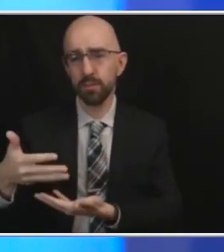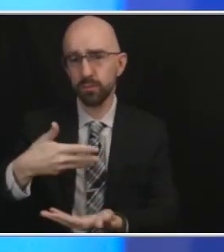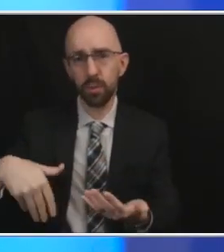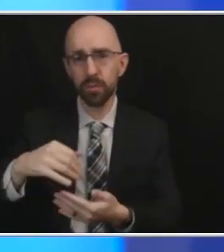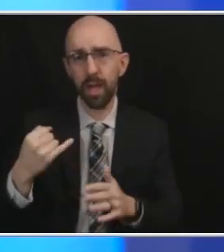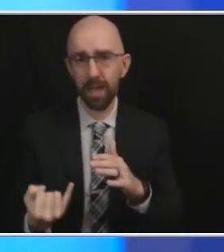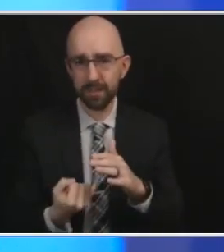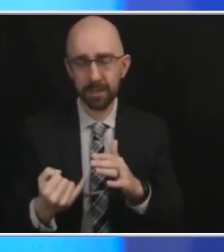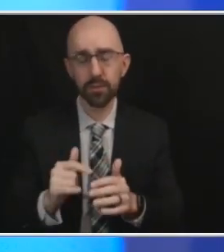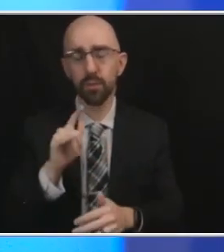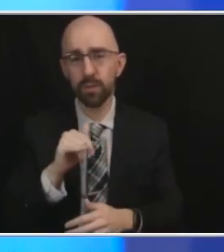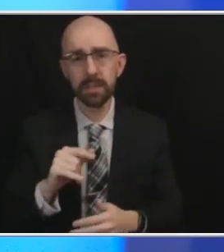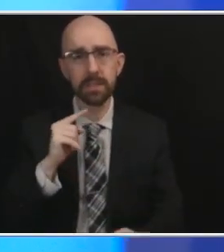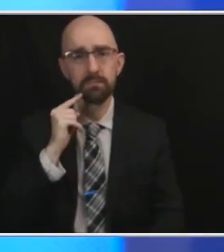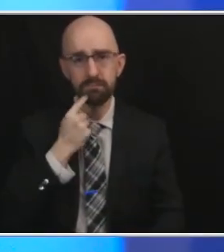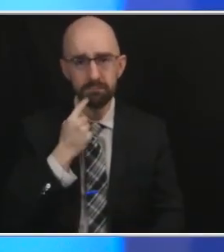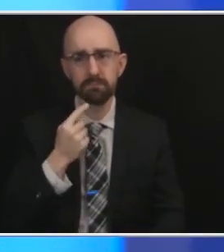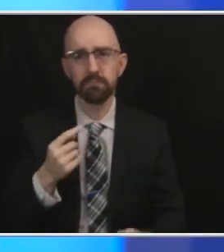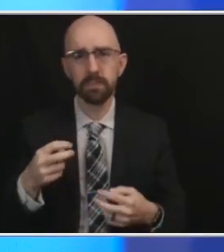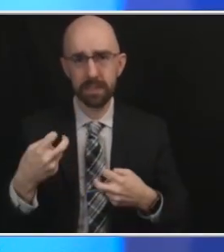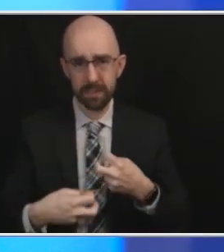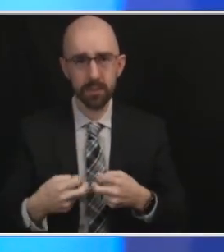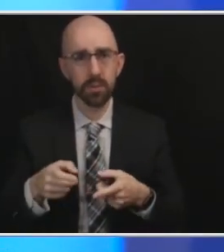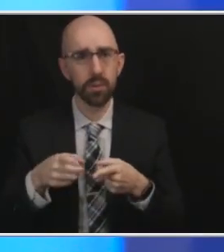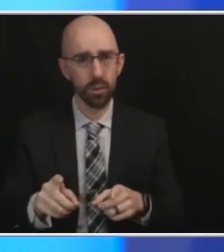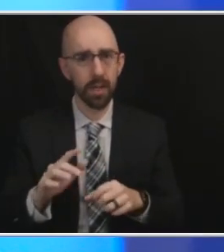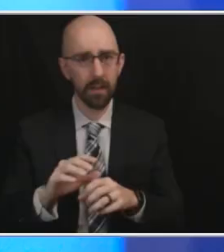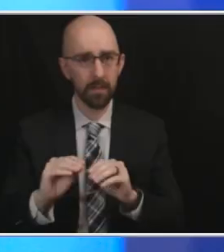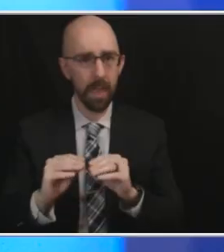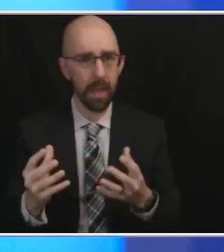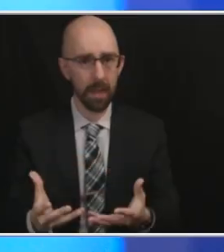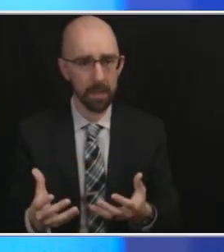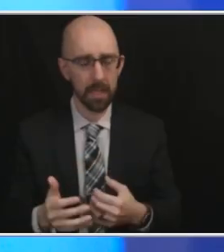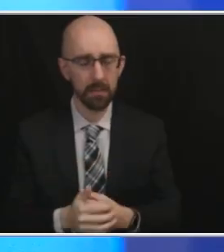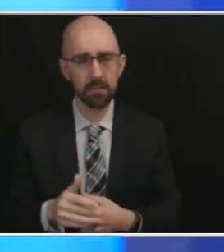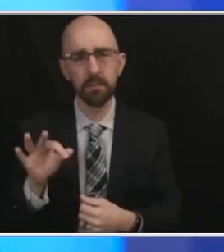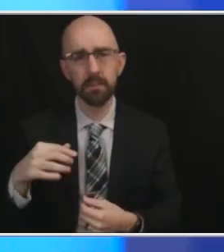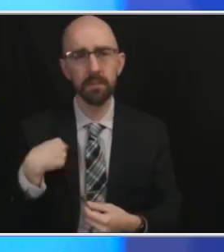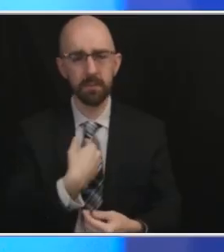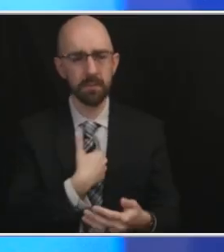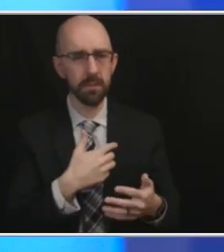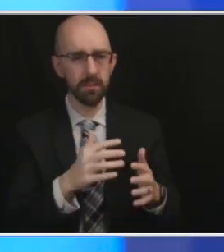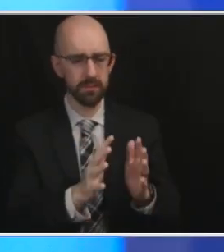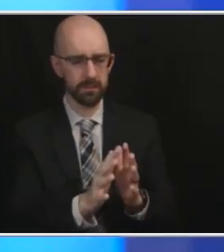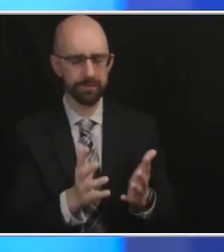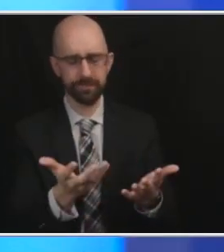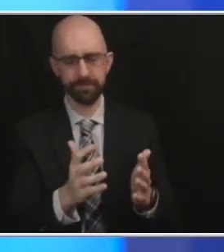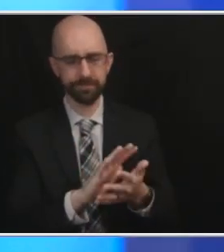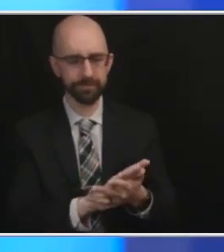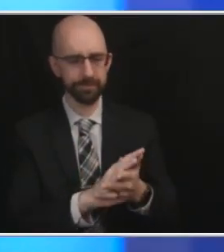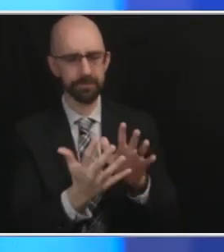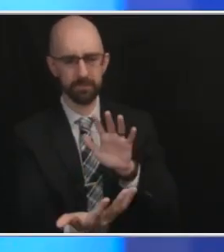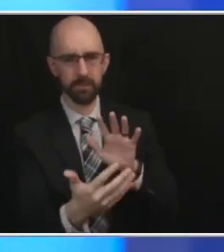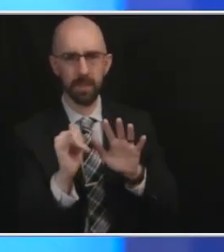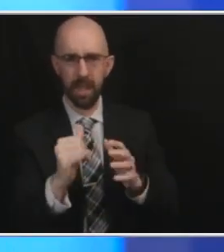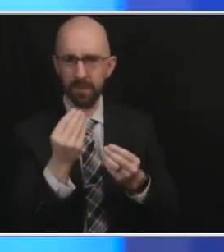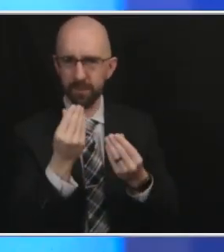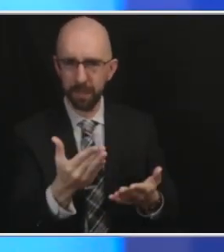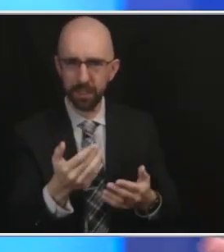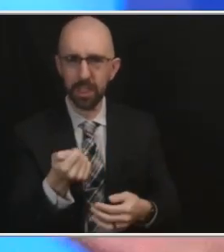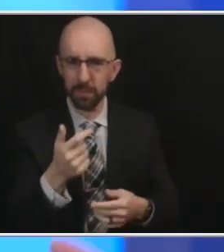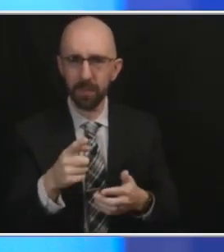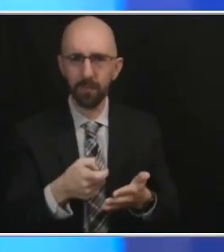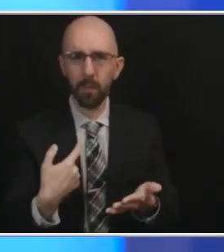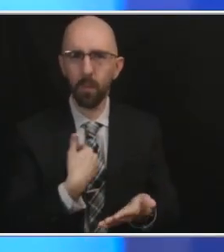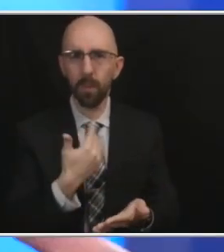really significant issue during the pandemic. If we extrapolate a little bit from what we know in older